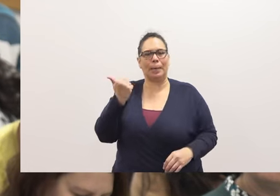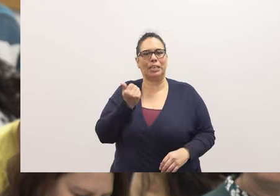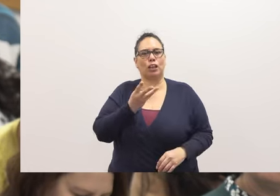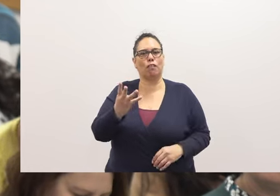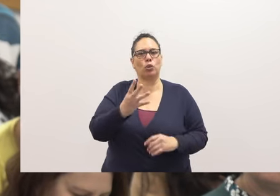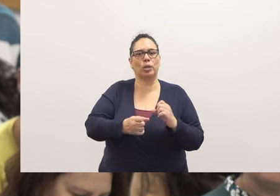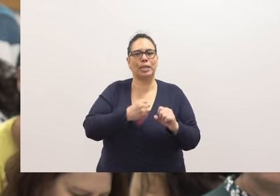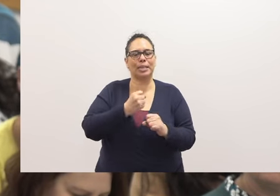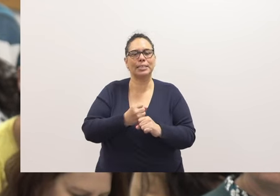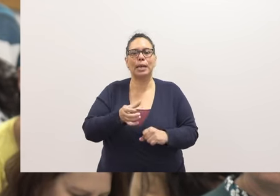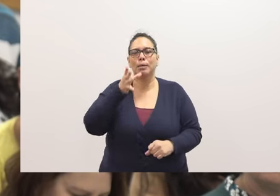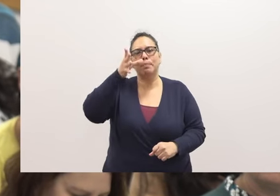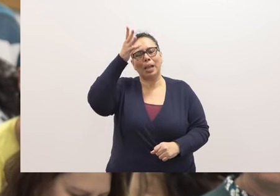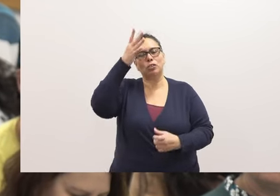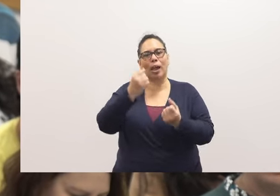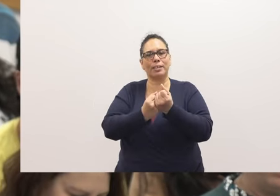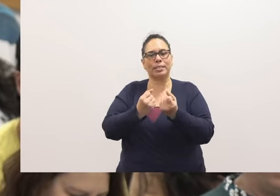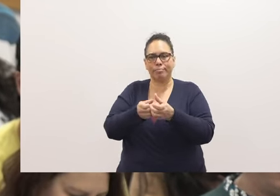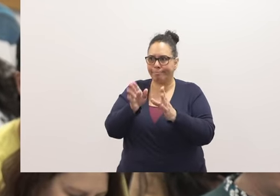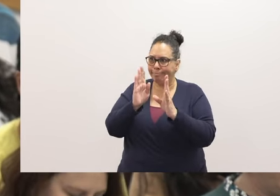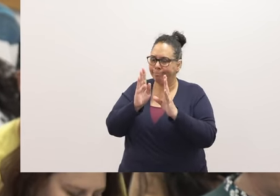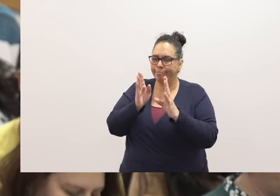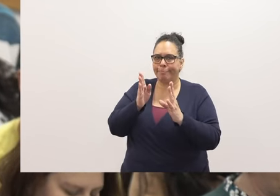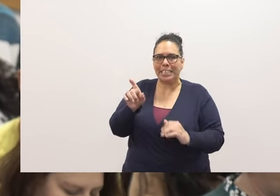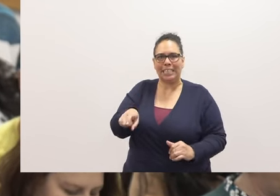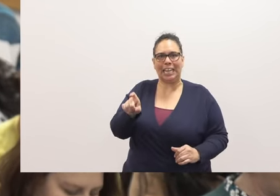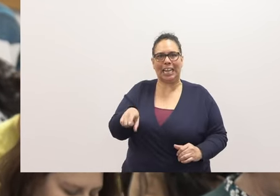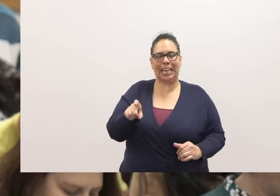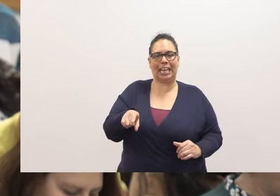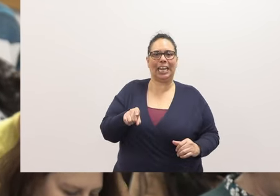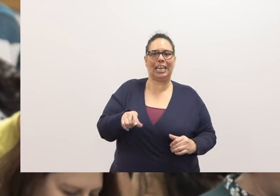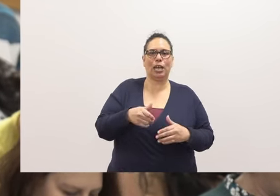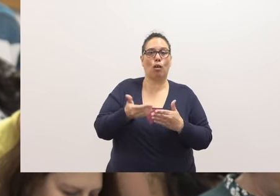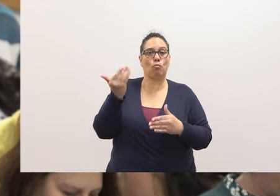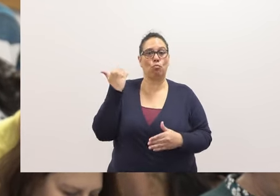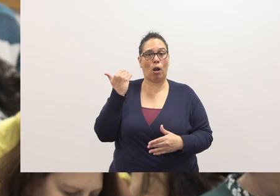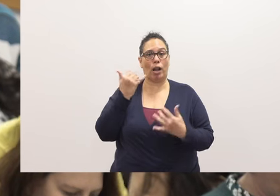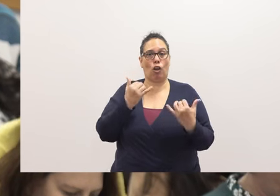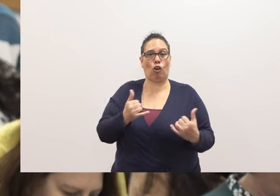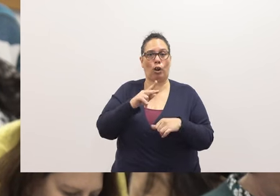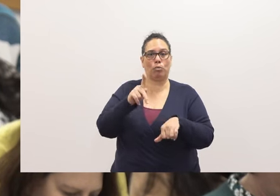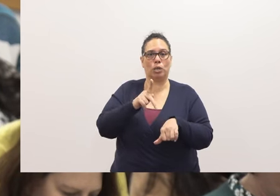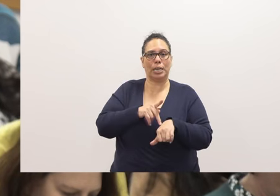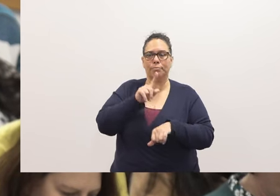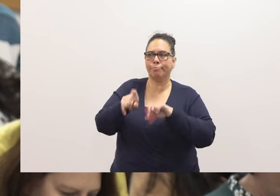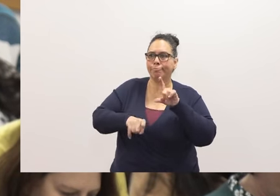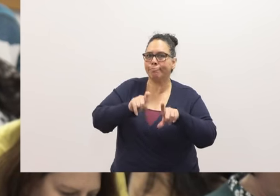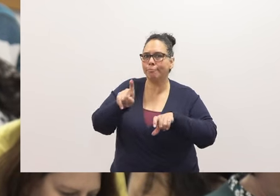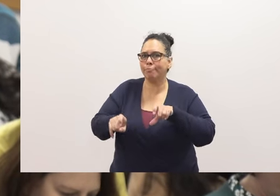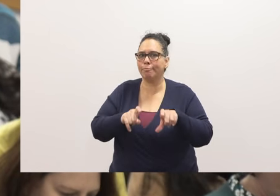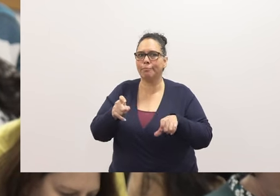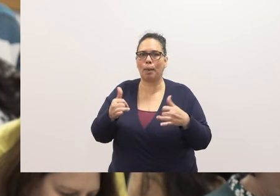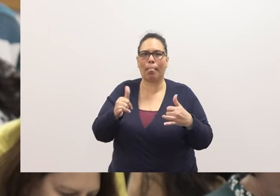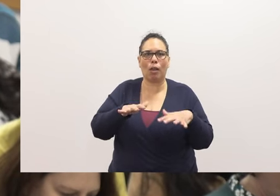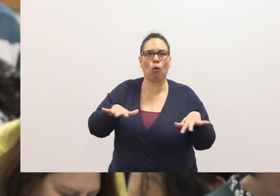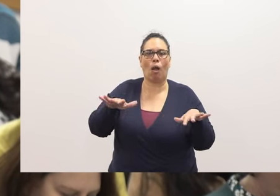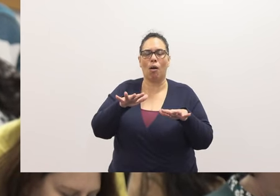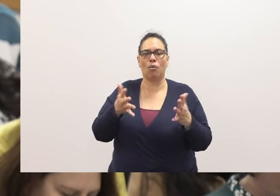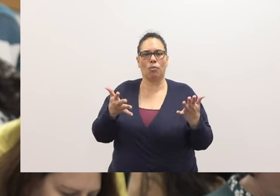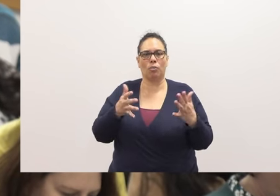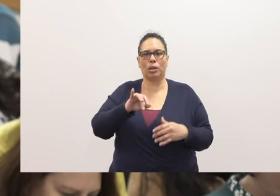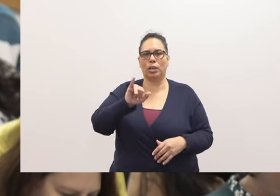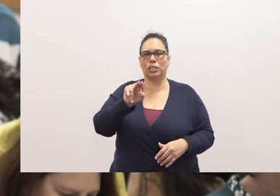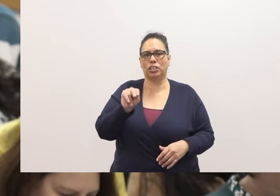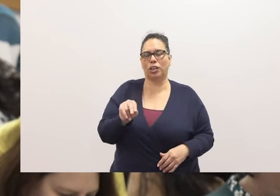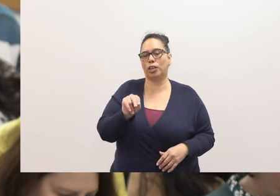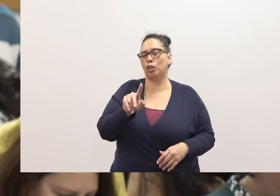parents started advocating for attention to this need. Prior and current principals were inquired about the playground. On